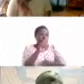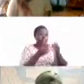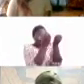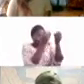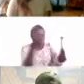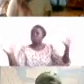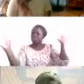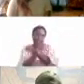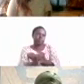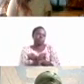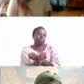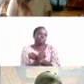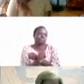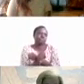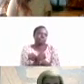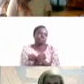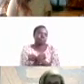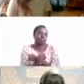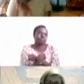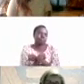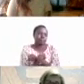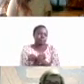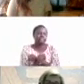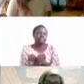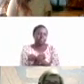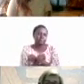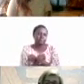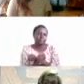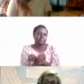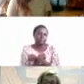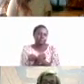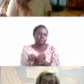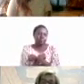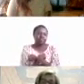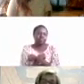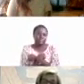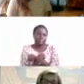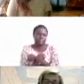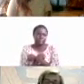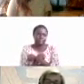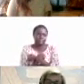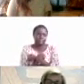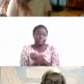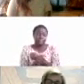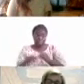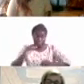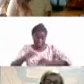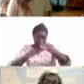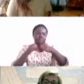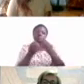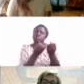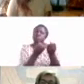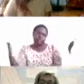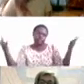buildings that provide these services or hospitals have steps,